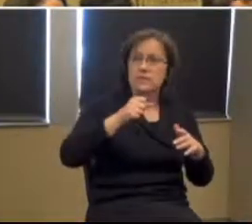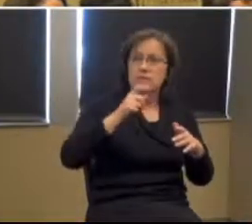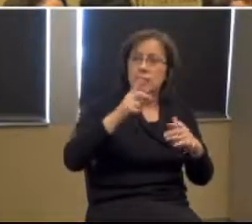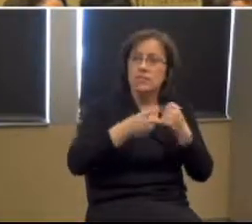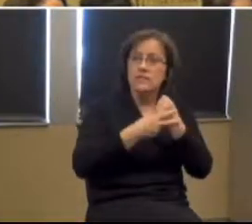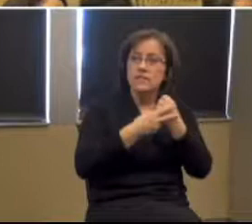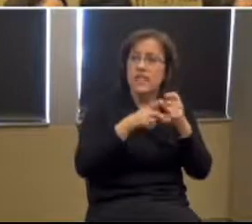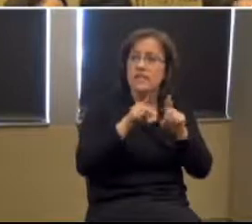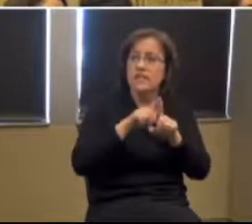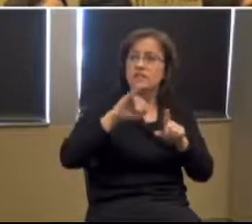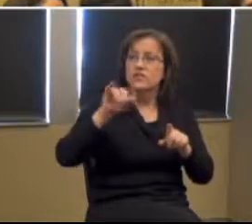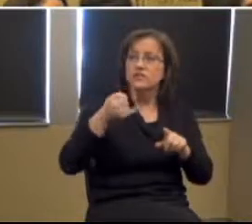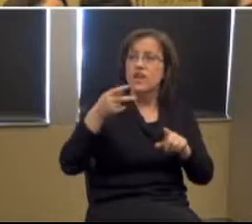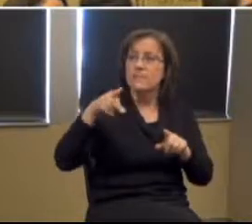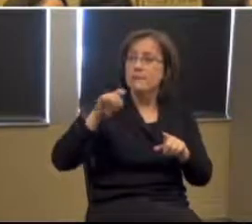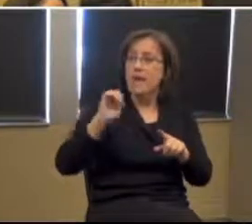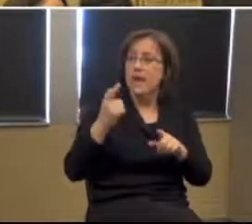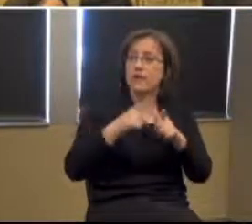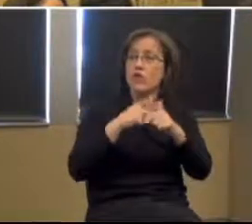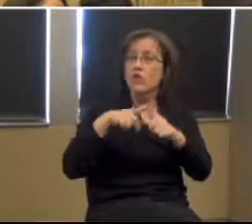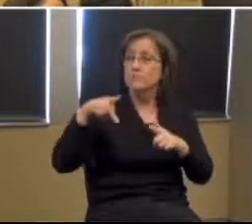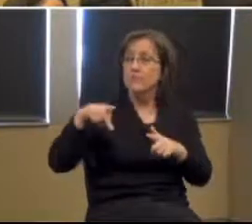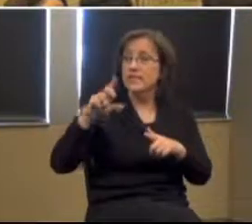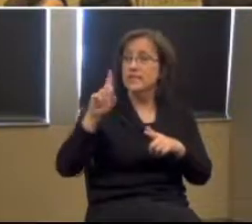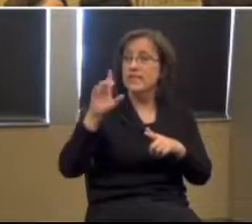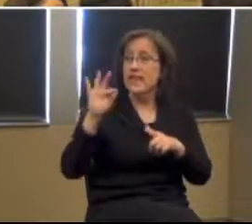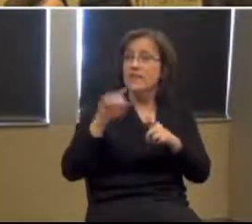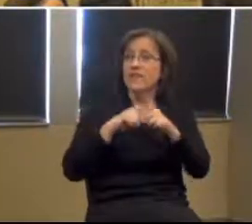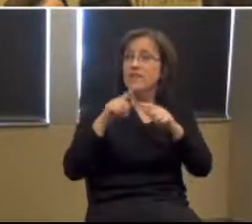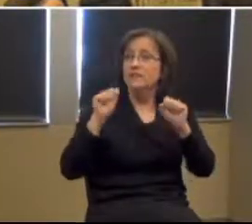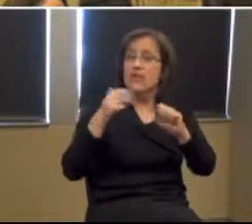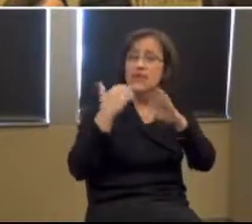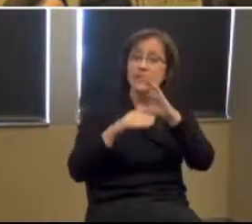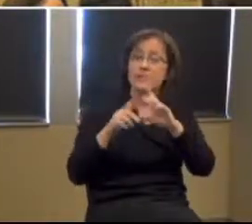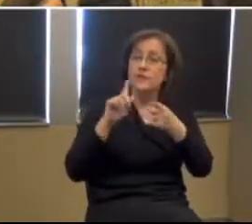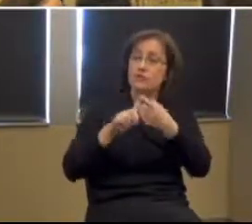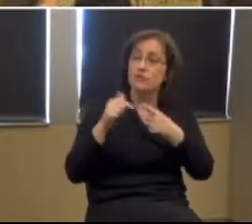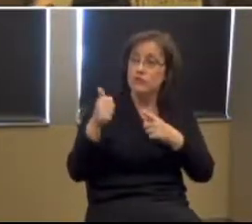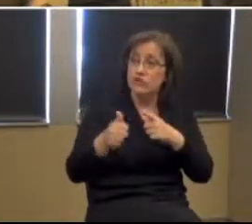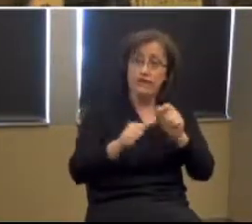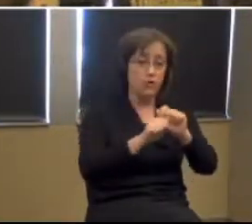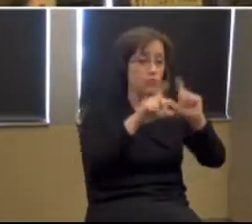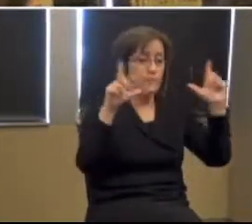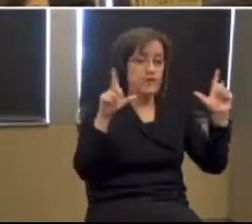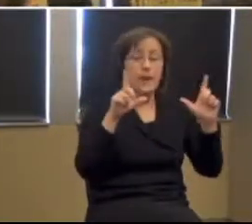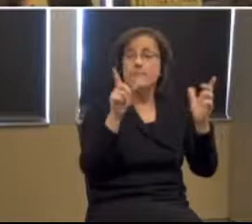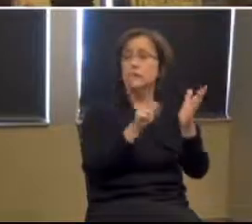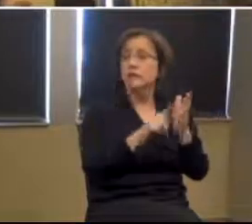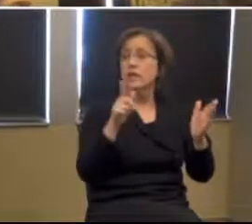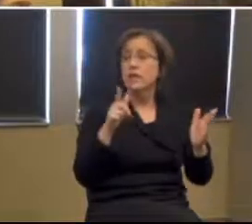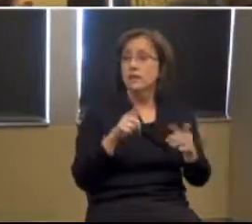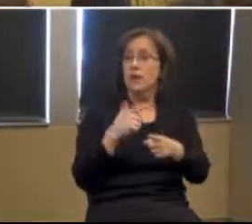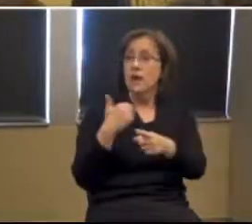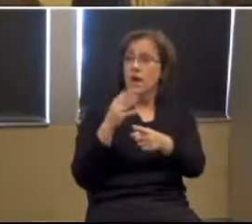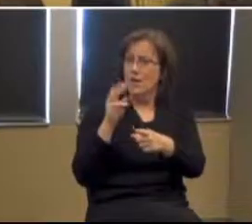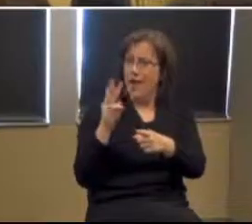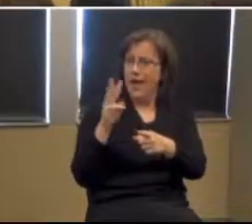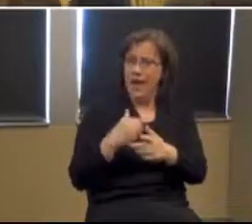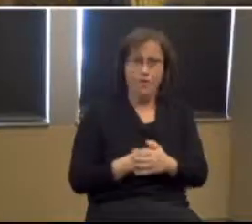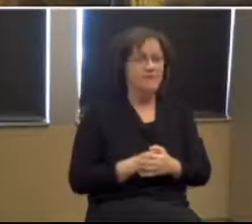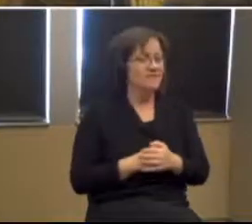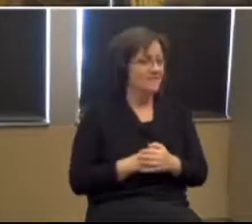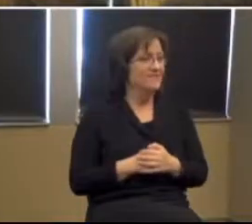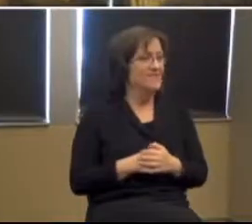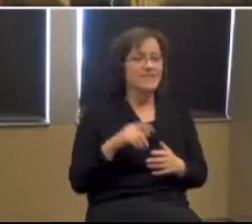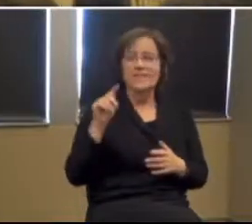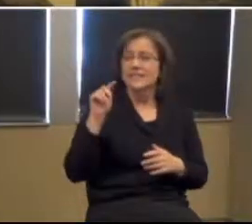a PDF, and then you can email it to yourself, open it up, and print it. So TinyScan is a wonderful app.